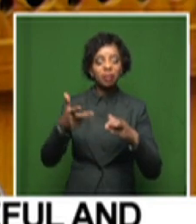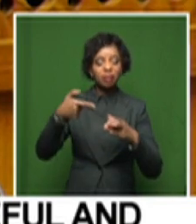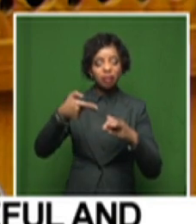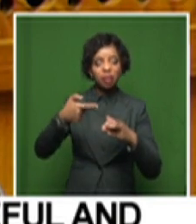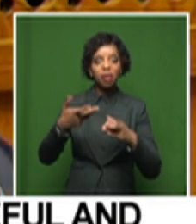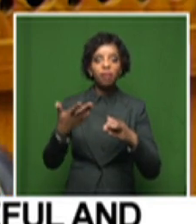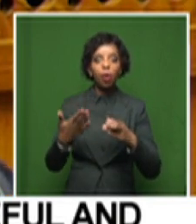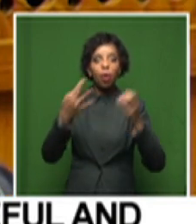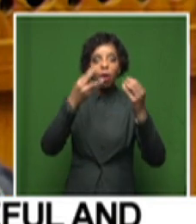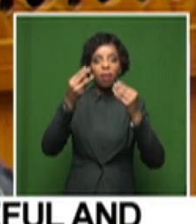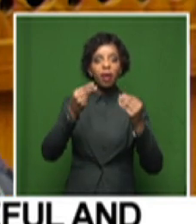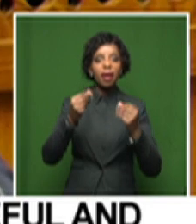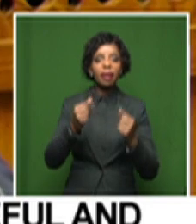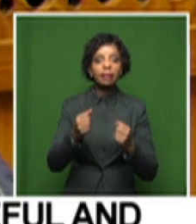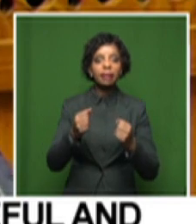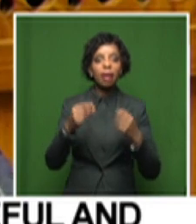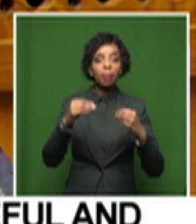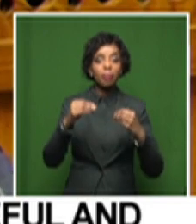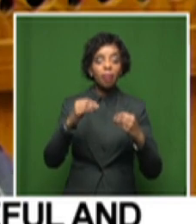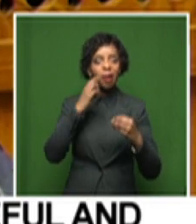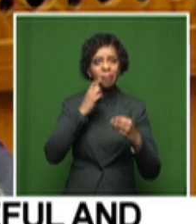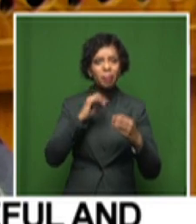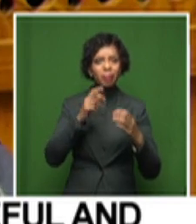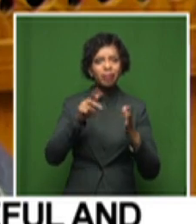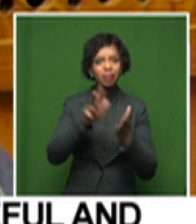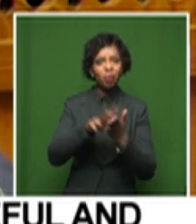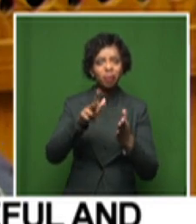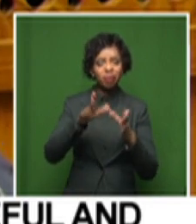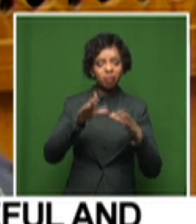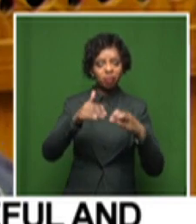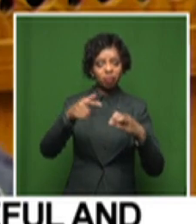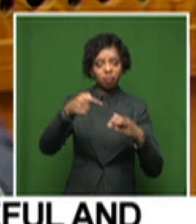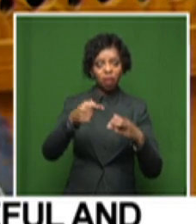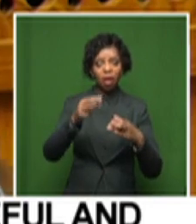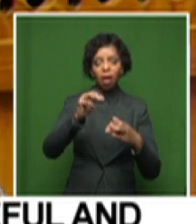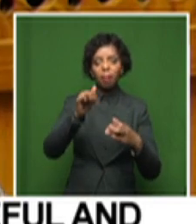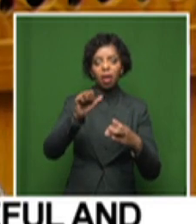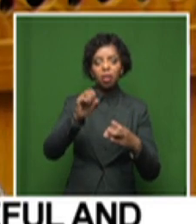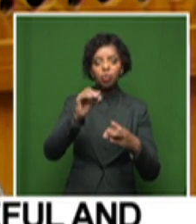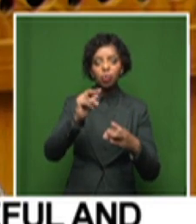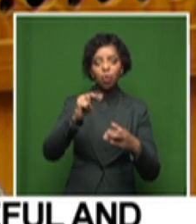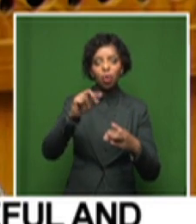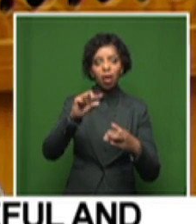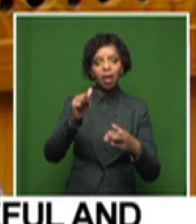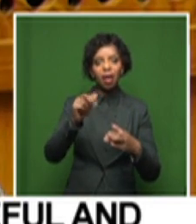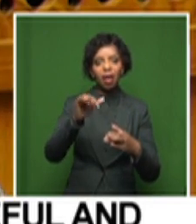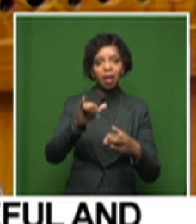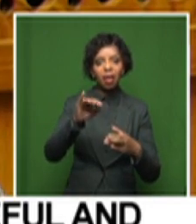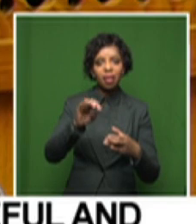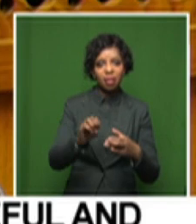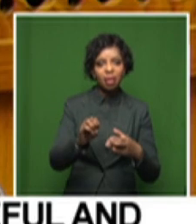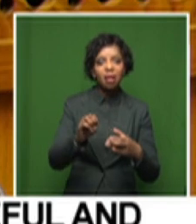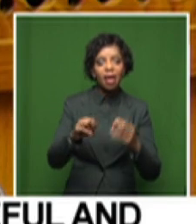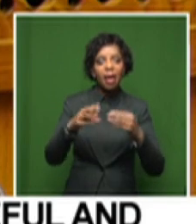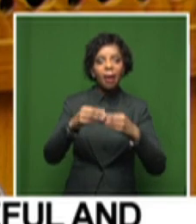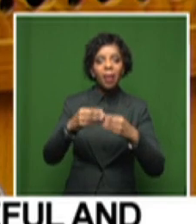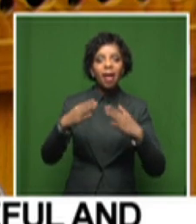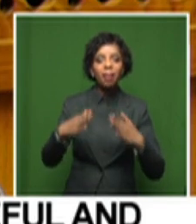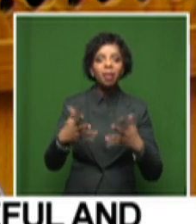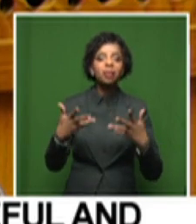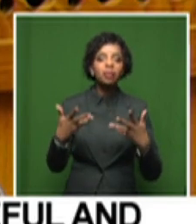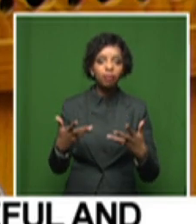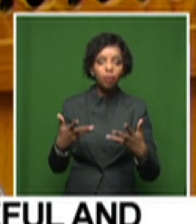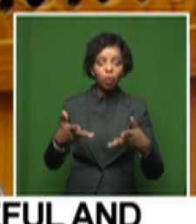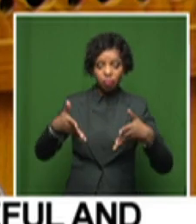Committee, Mr. Joe Maswanganyi and Mr. Sfiso Buthelezi, respectively, and members of the respective parliamentary